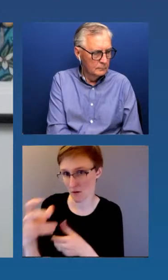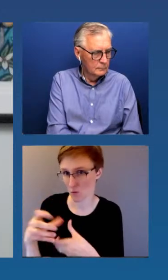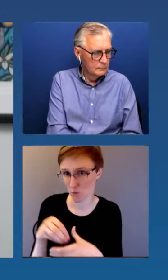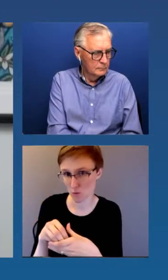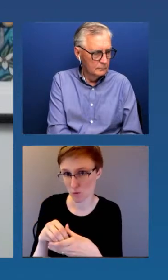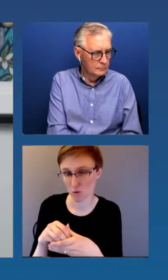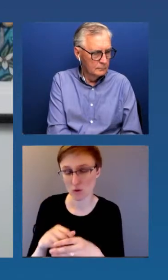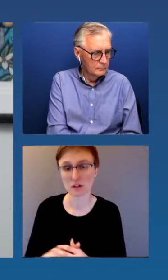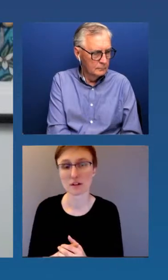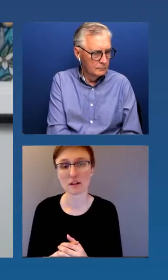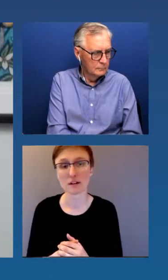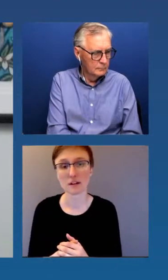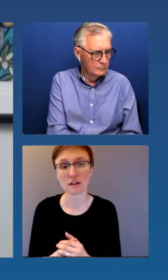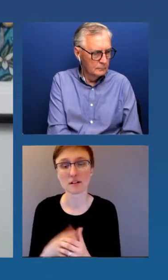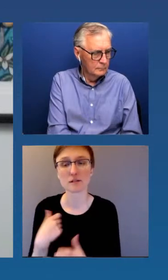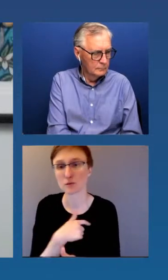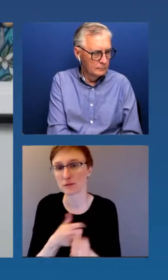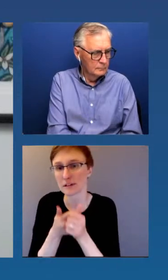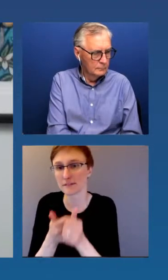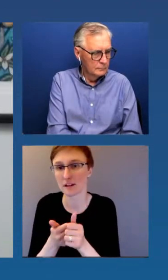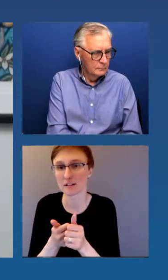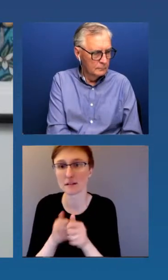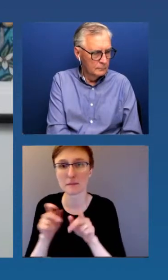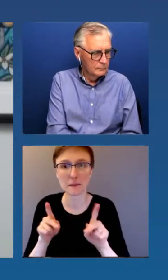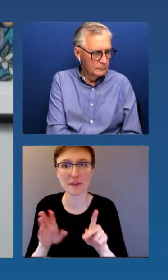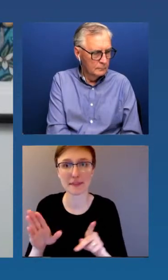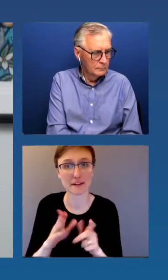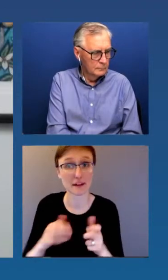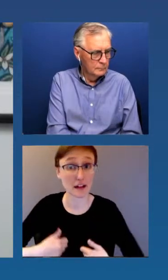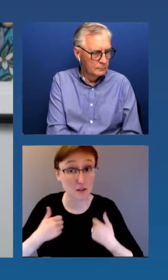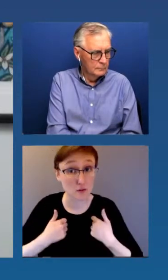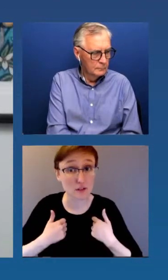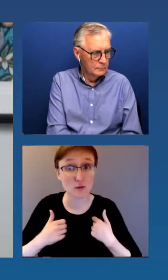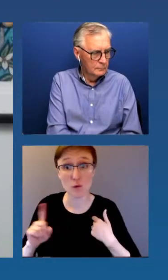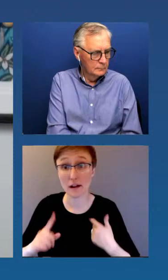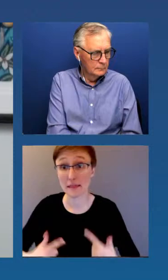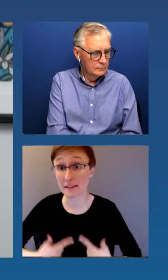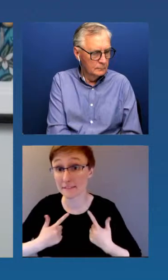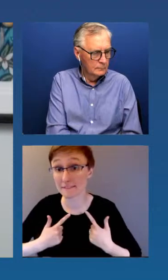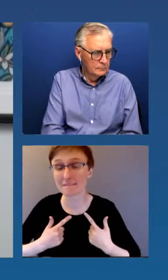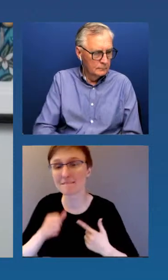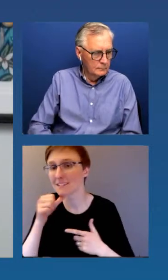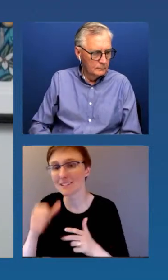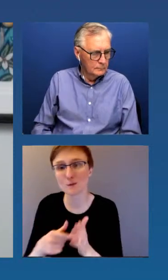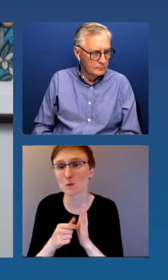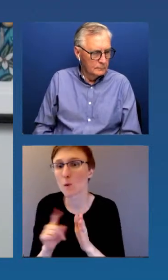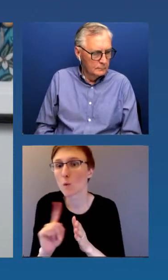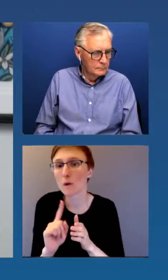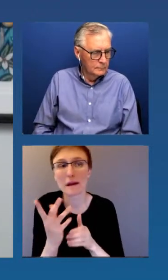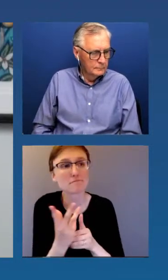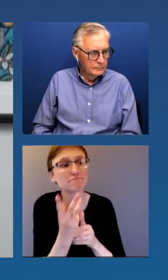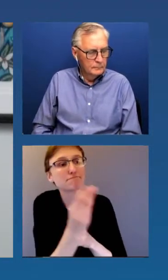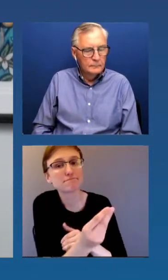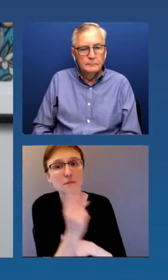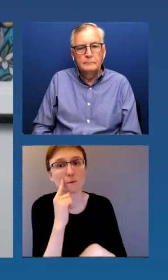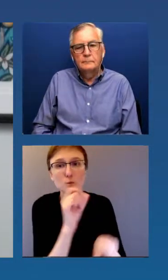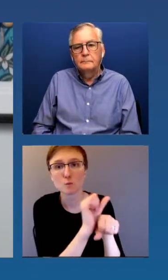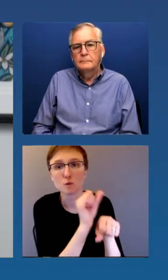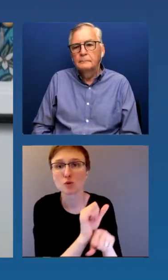it's based on address of where people live. It doesn't relate to where people spend most of their time working or in